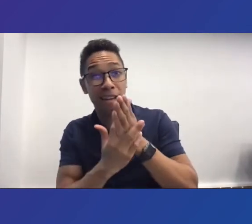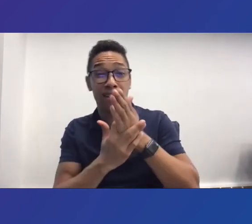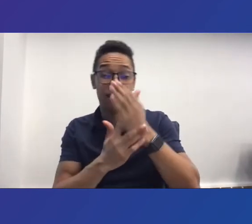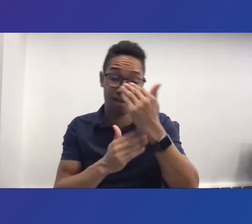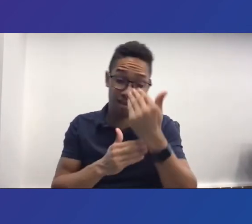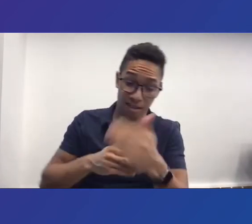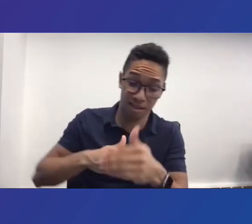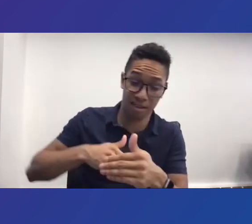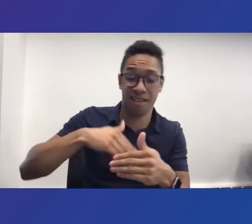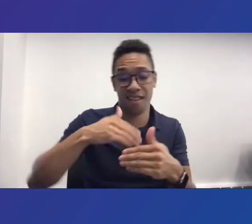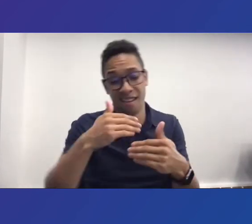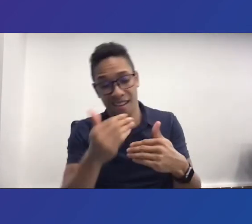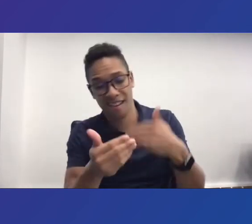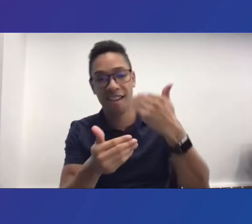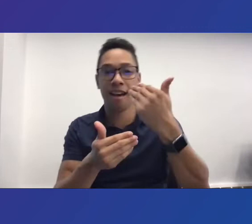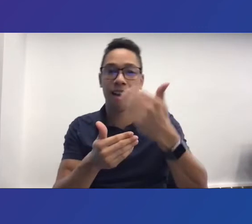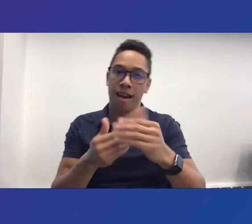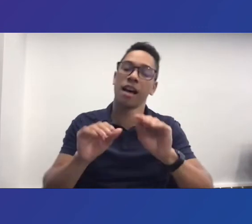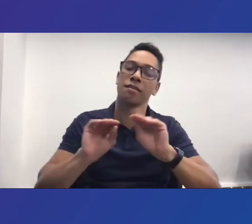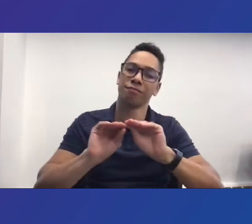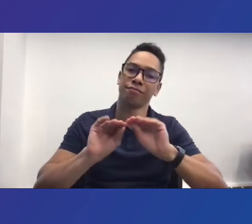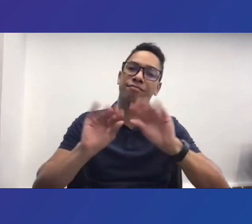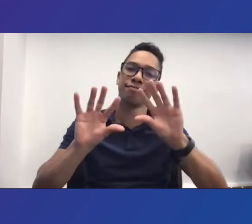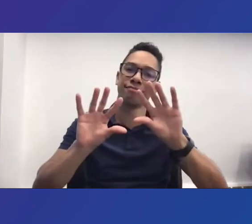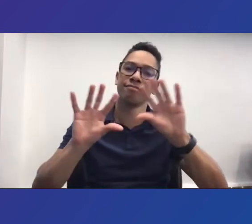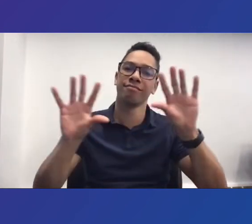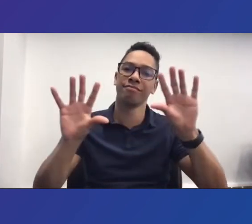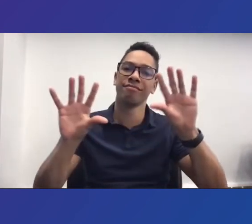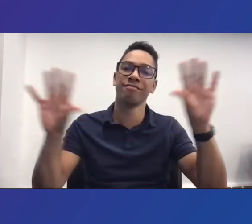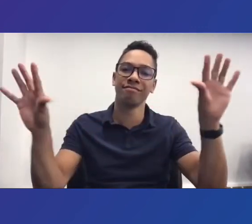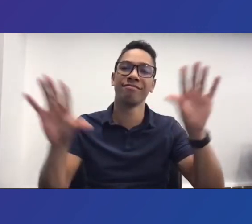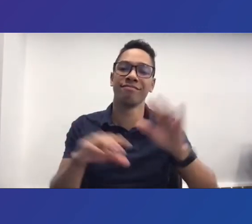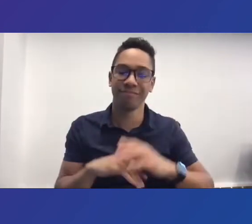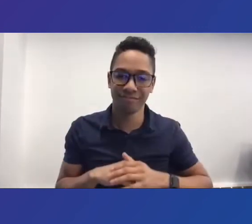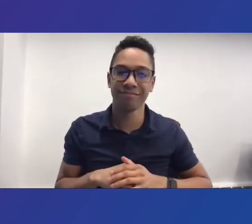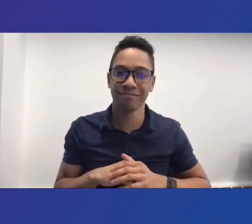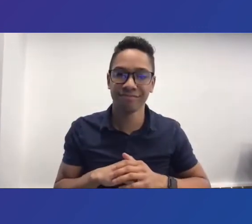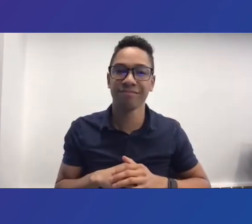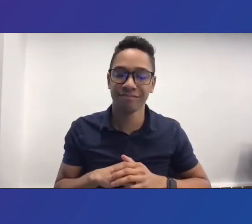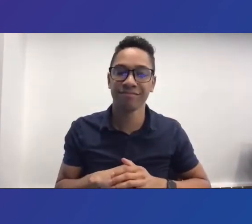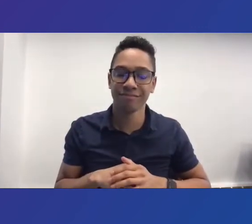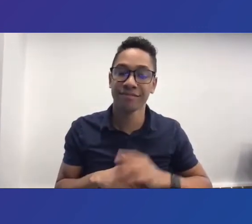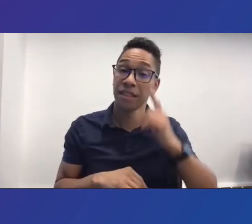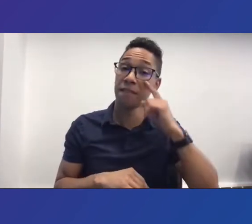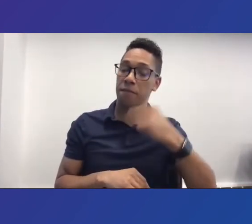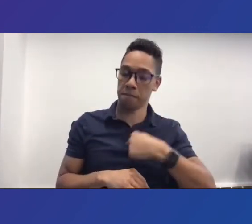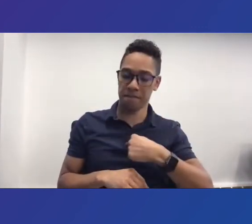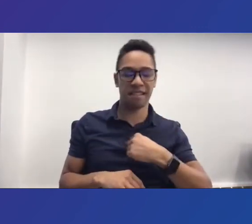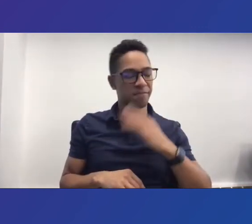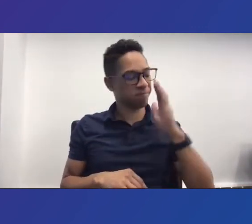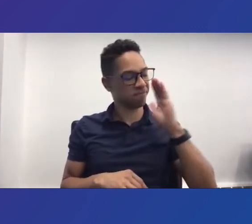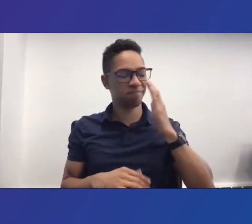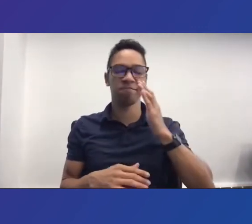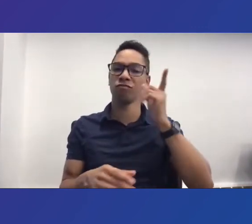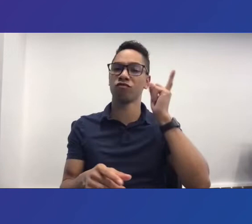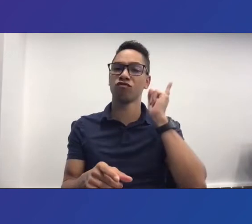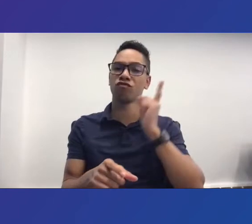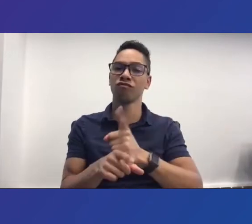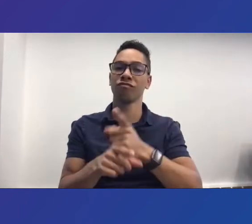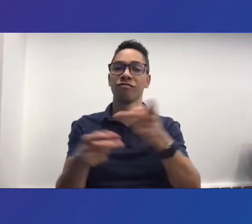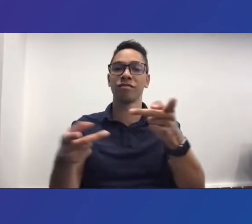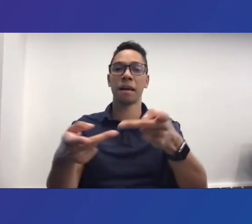it sort of starts to make sense. And I at least in my case, I felt that way. And and it feels like it's the right place to